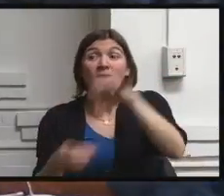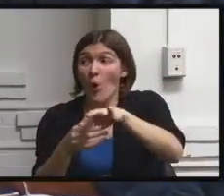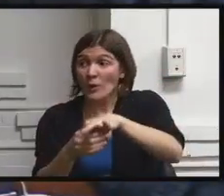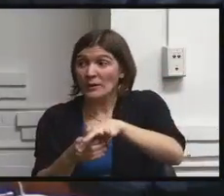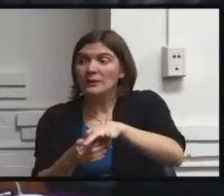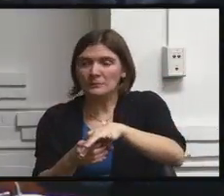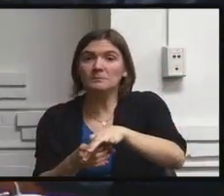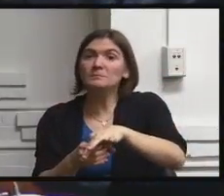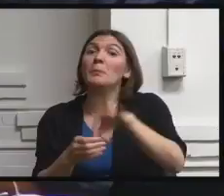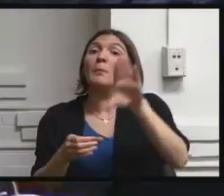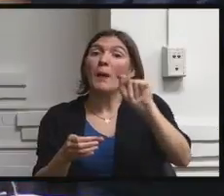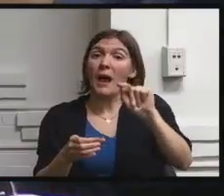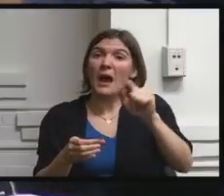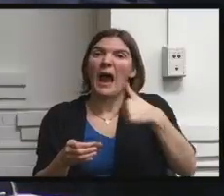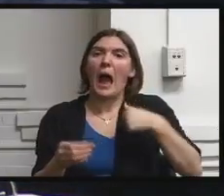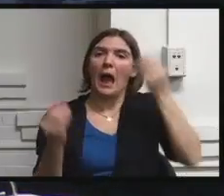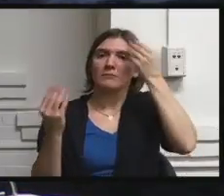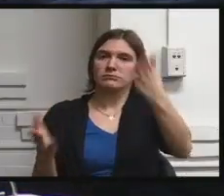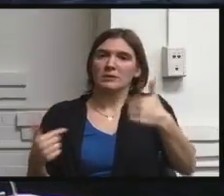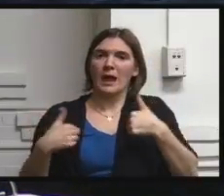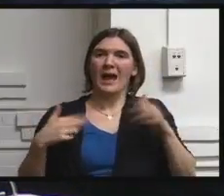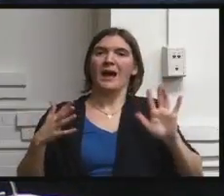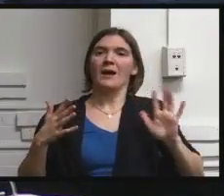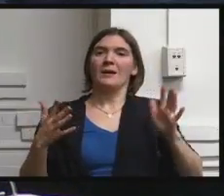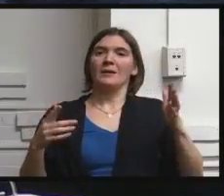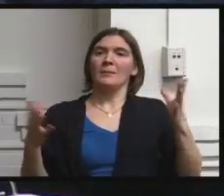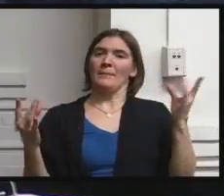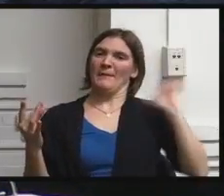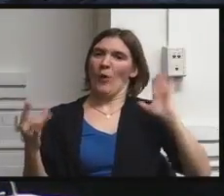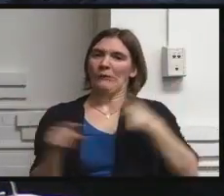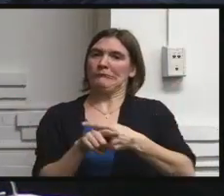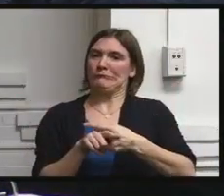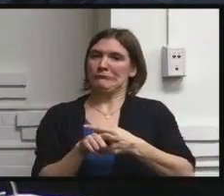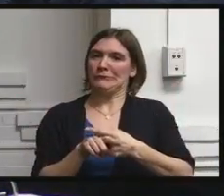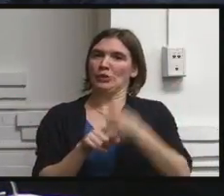so I'm not going to vote on this tonight. I just feel like,